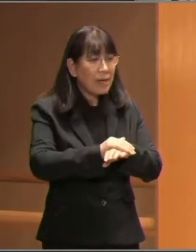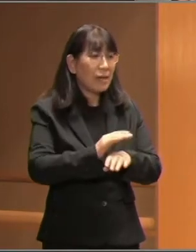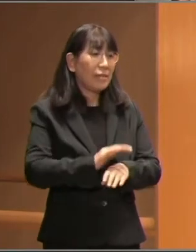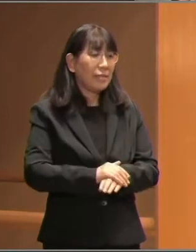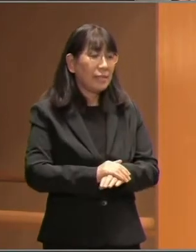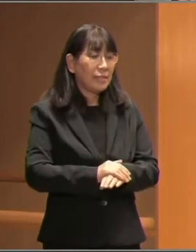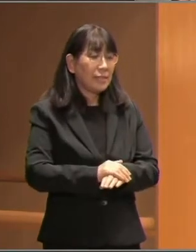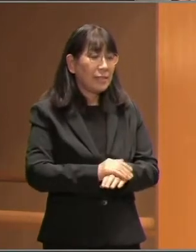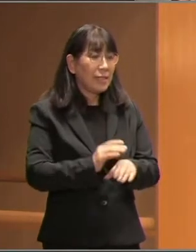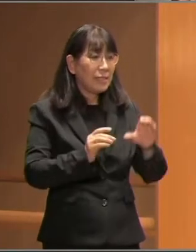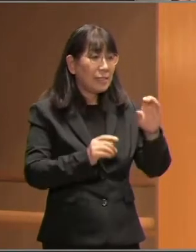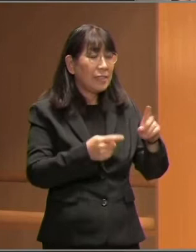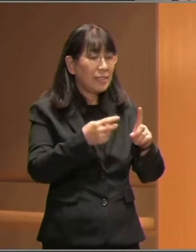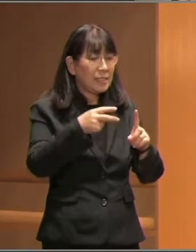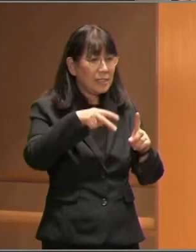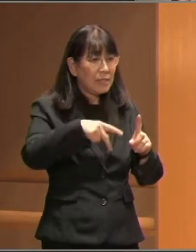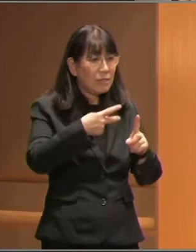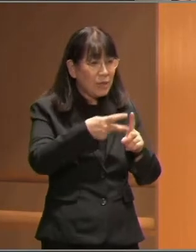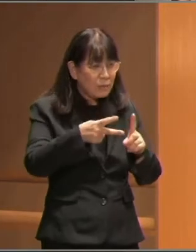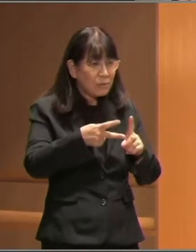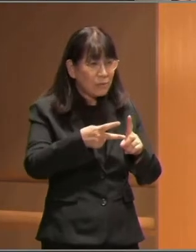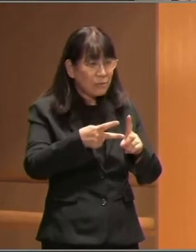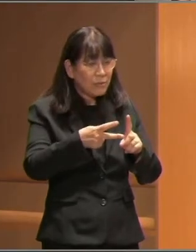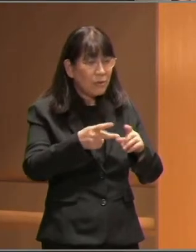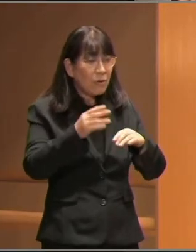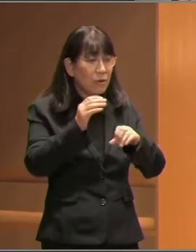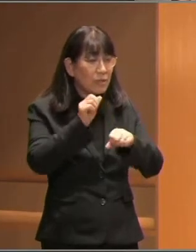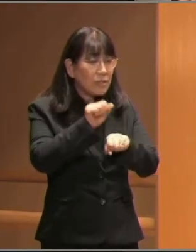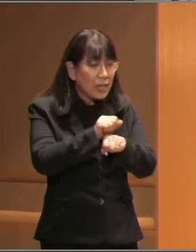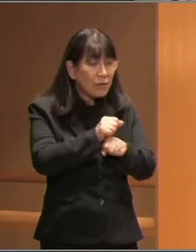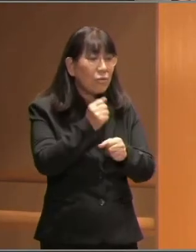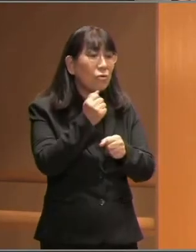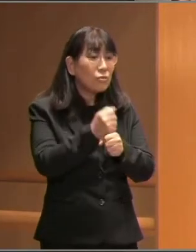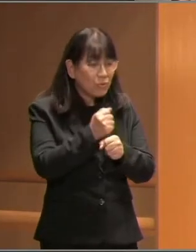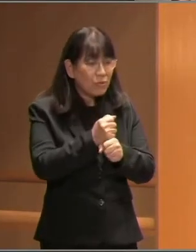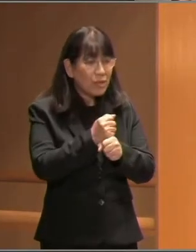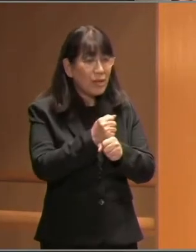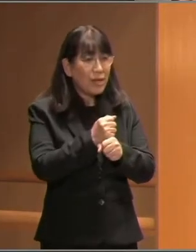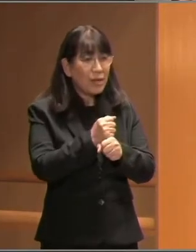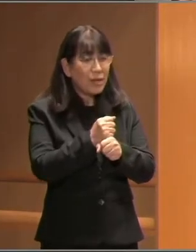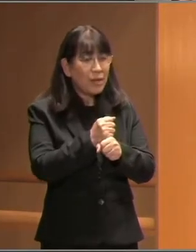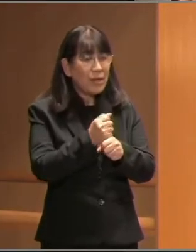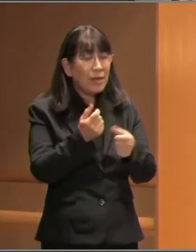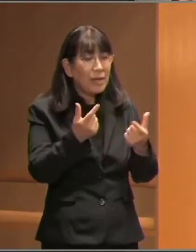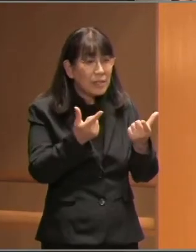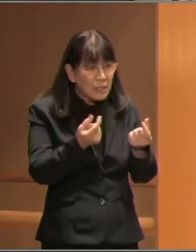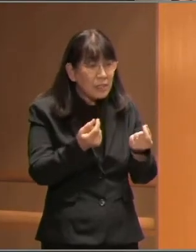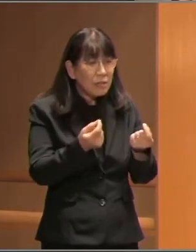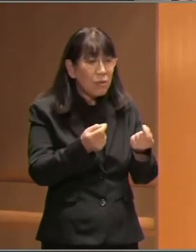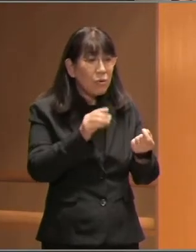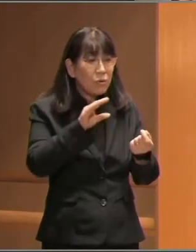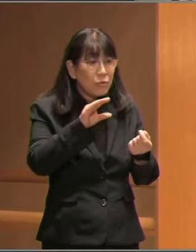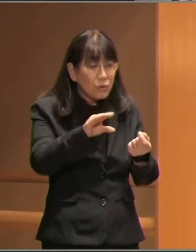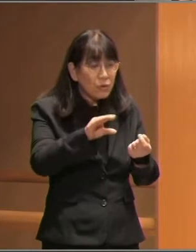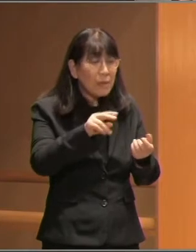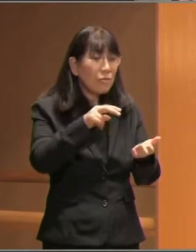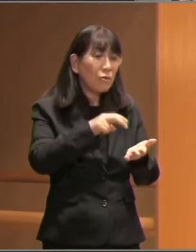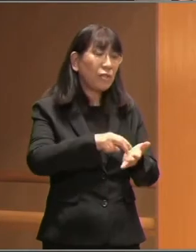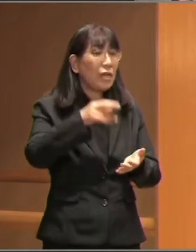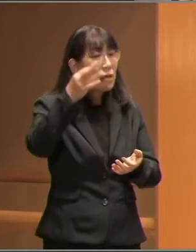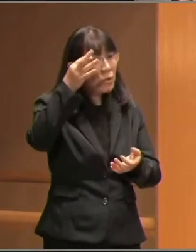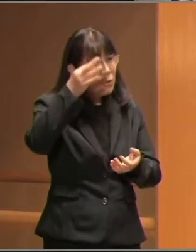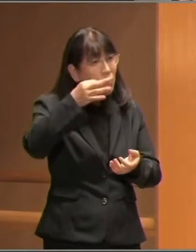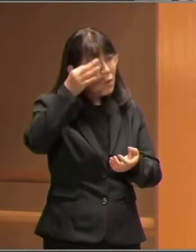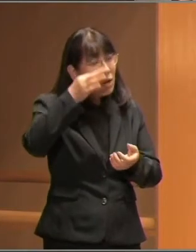vehicle is the perspective, and then we generate the CNF materials and then do